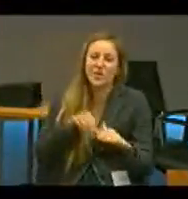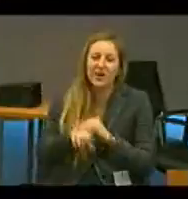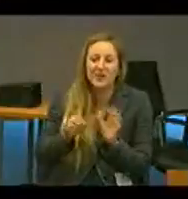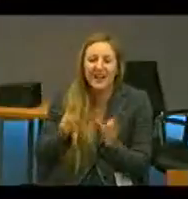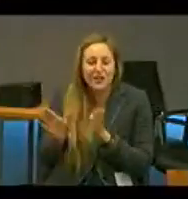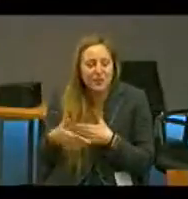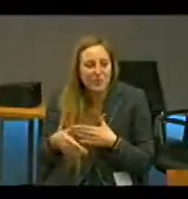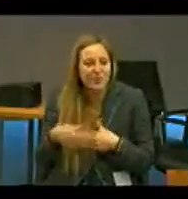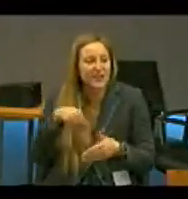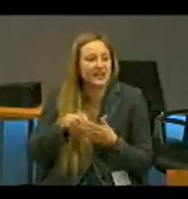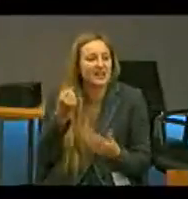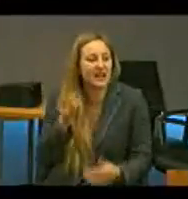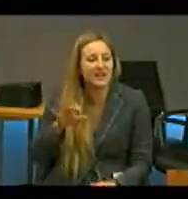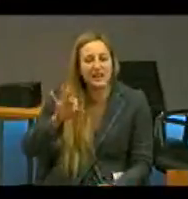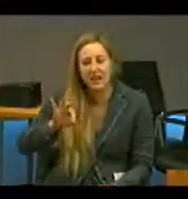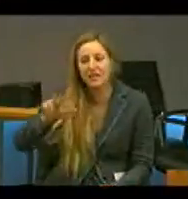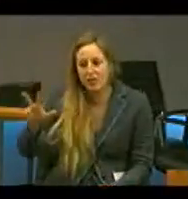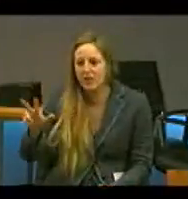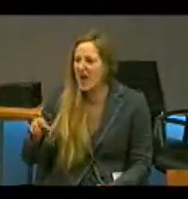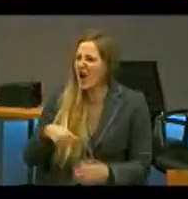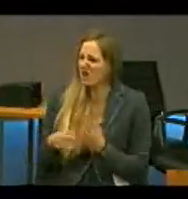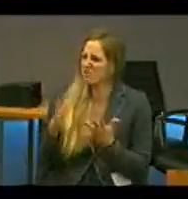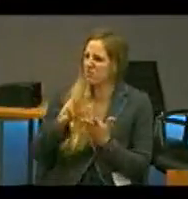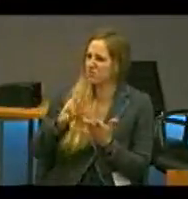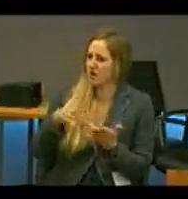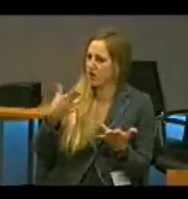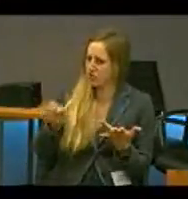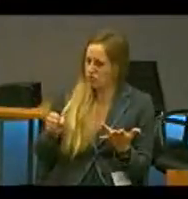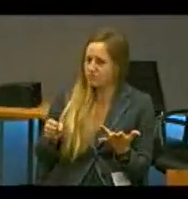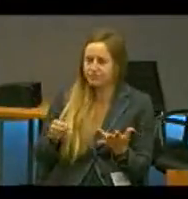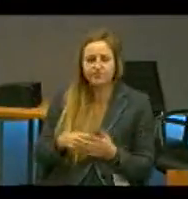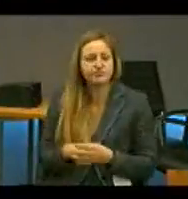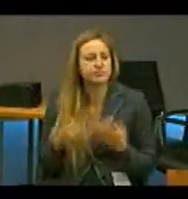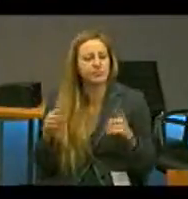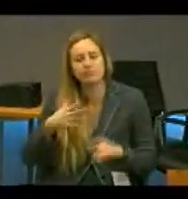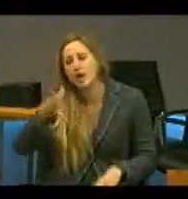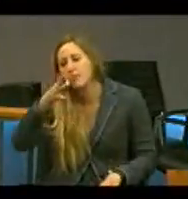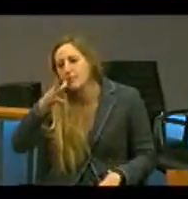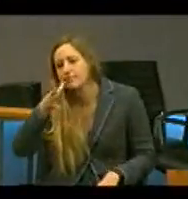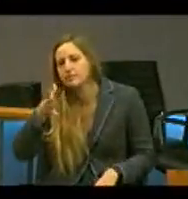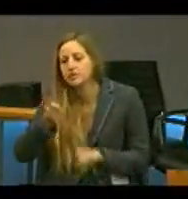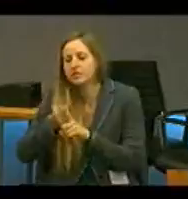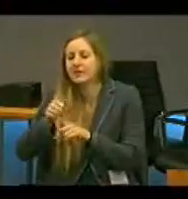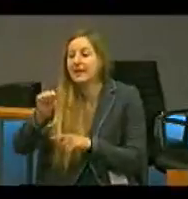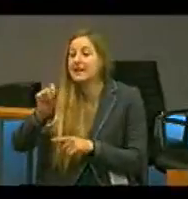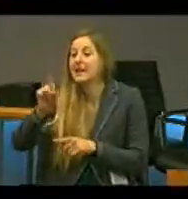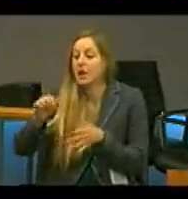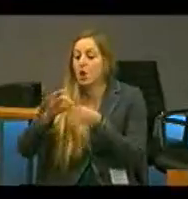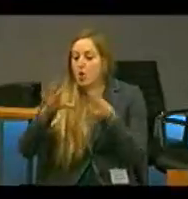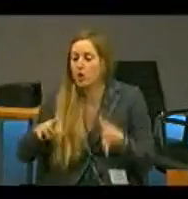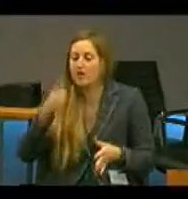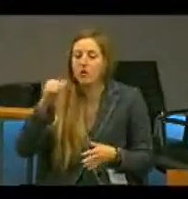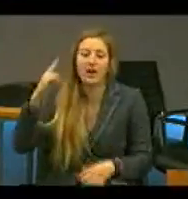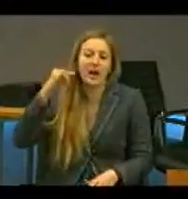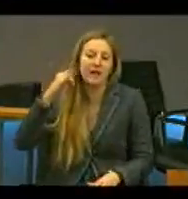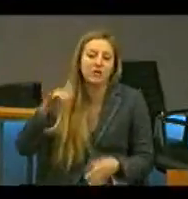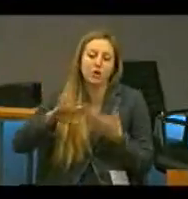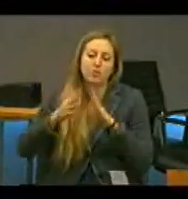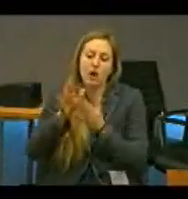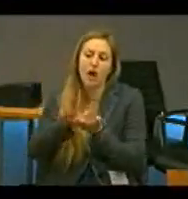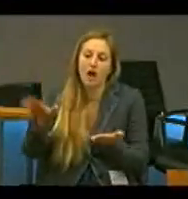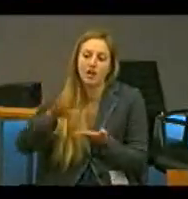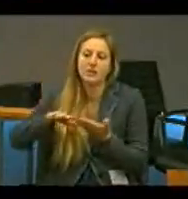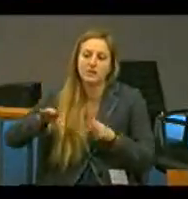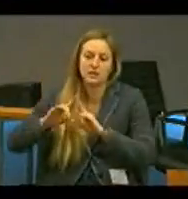classroom in 1993, freshman in high school. My mom was the ADA coordinator for the California Community College